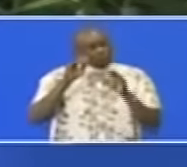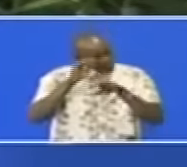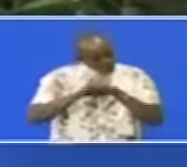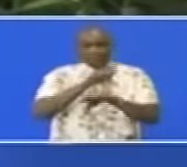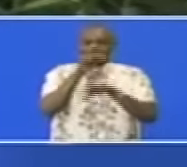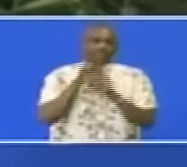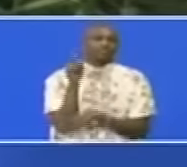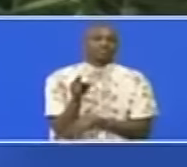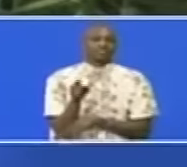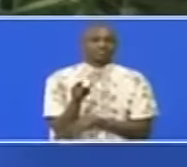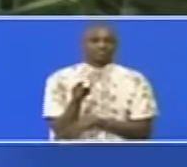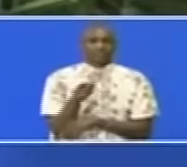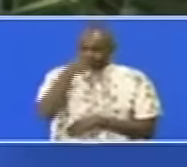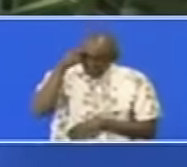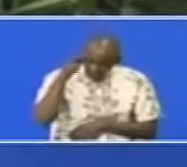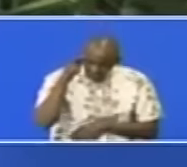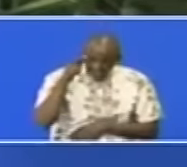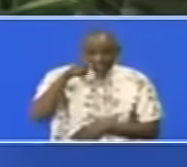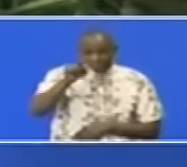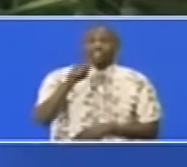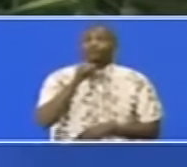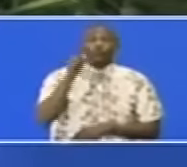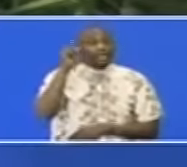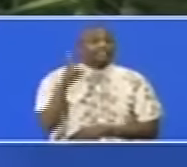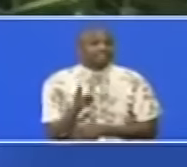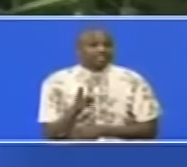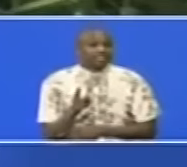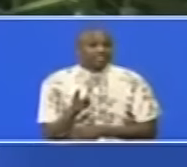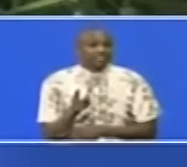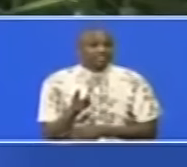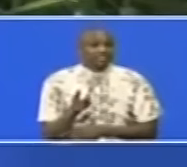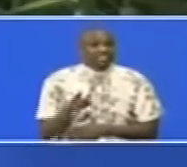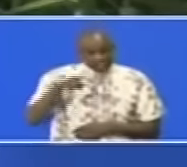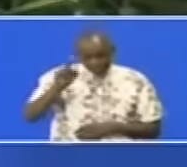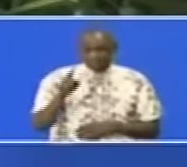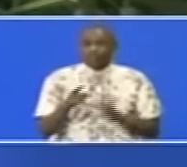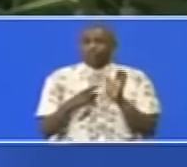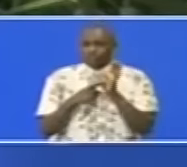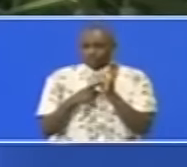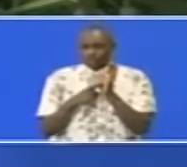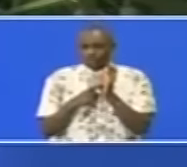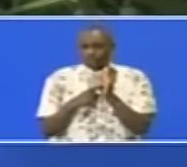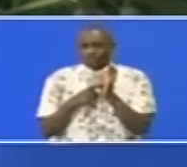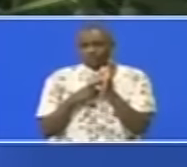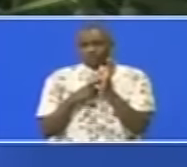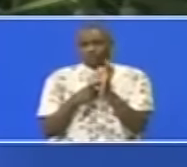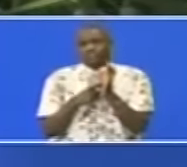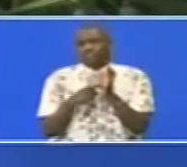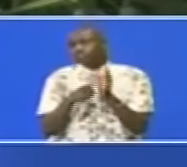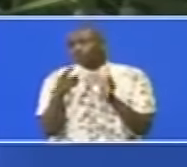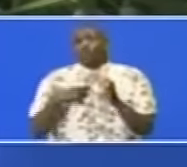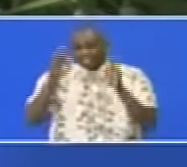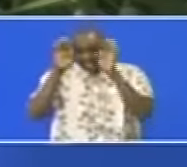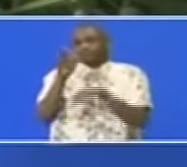Islam. But because they don't understand that, and they were showing tunnel vision type of Islam, and